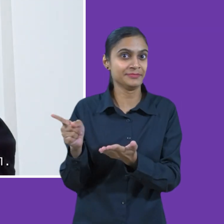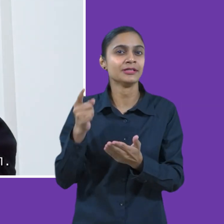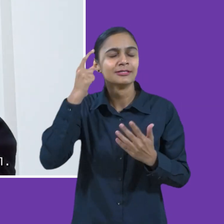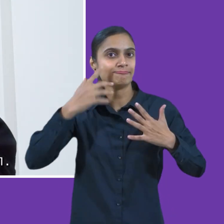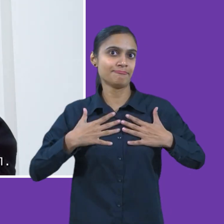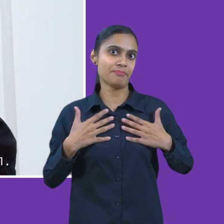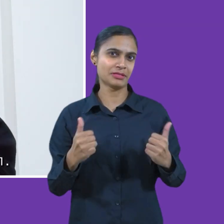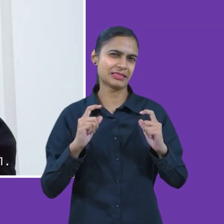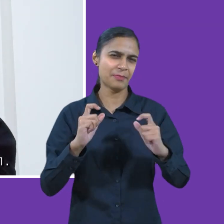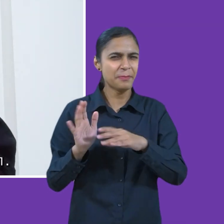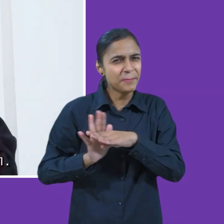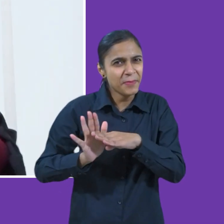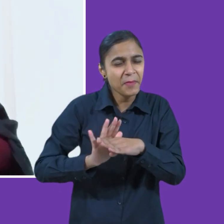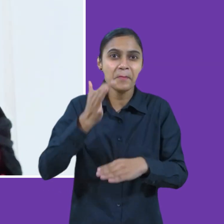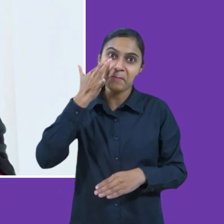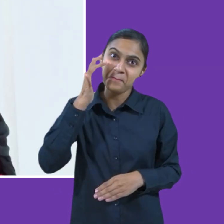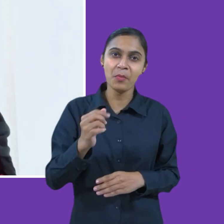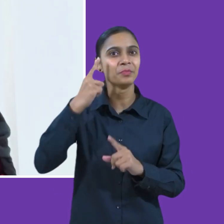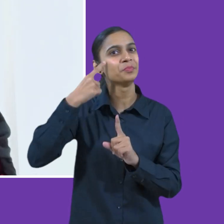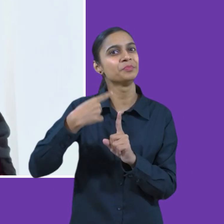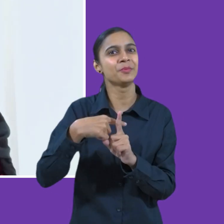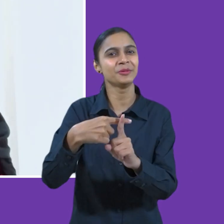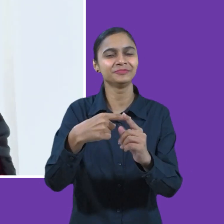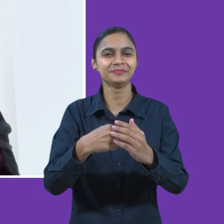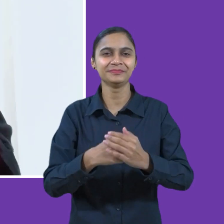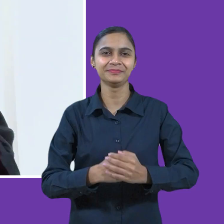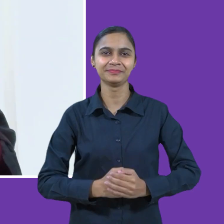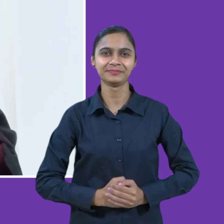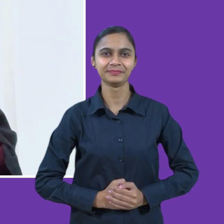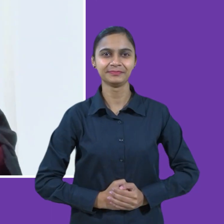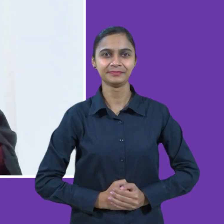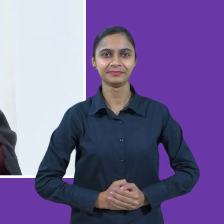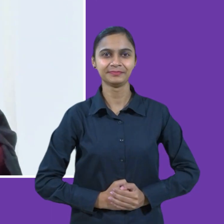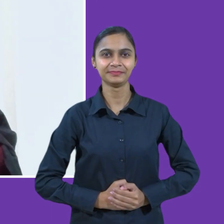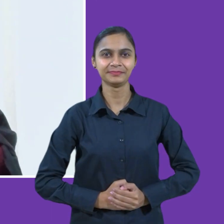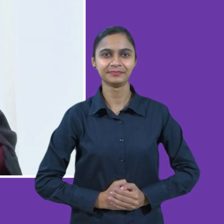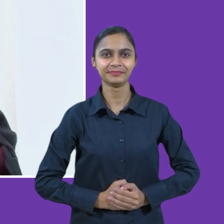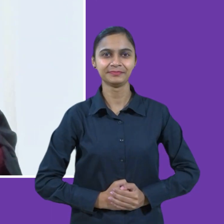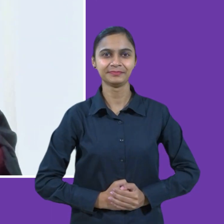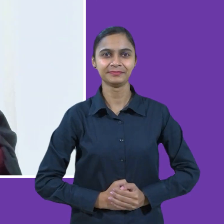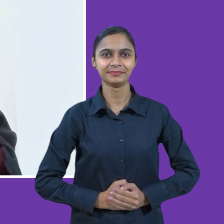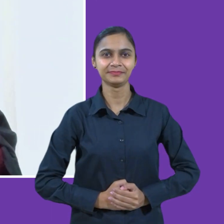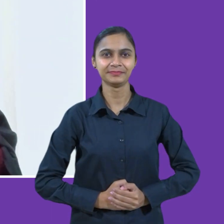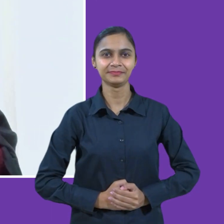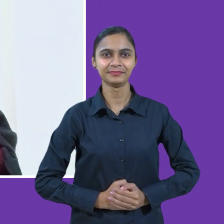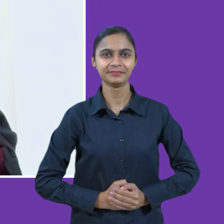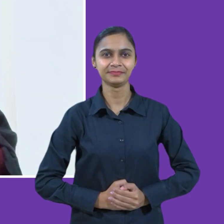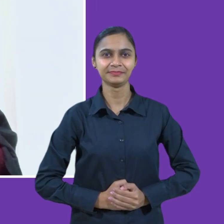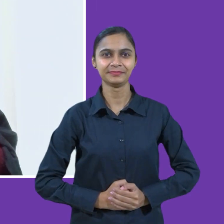please go through that, it might be helpful. And then if you see